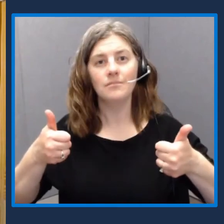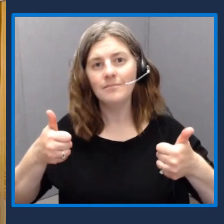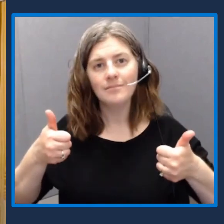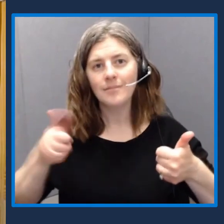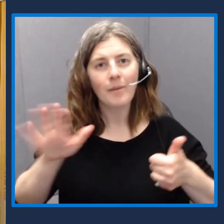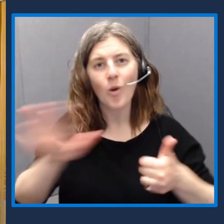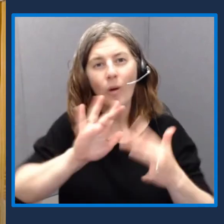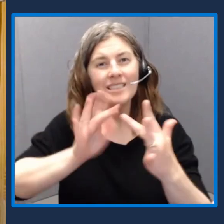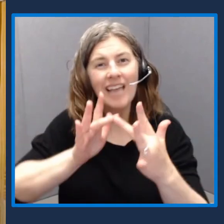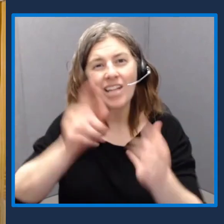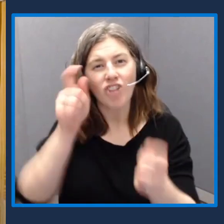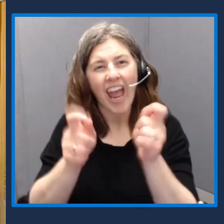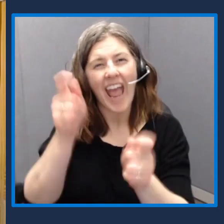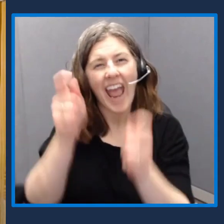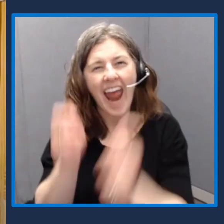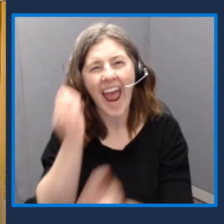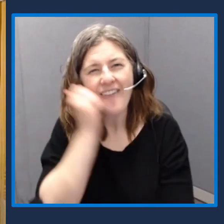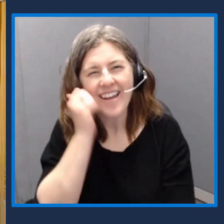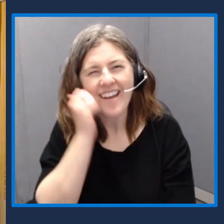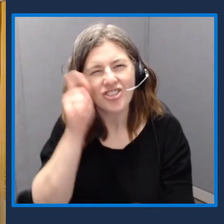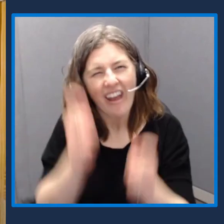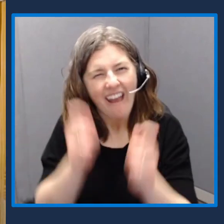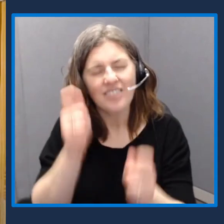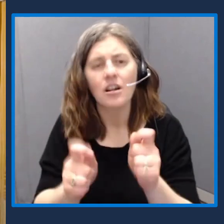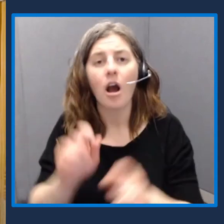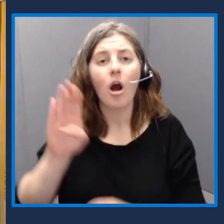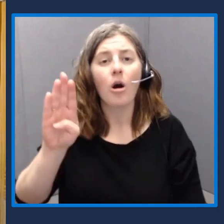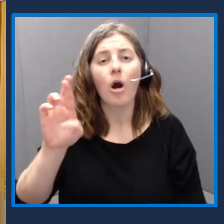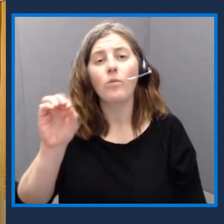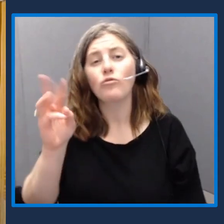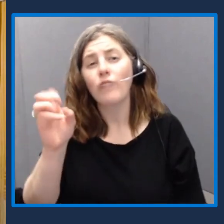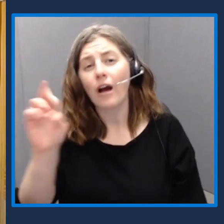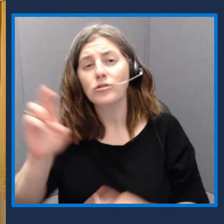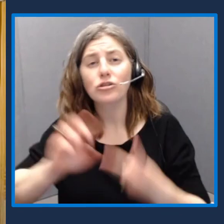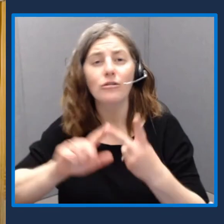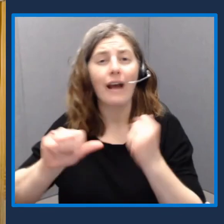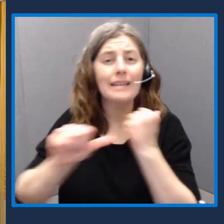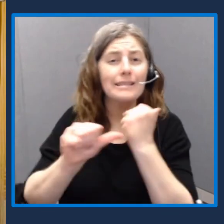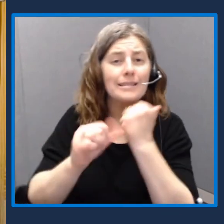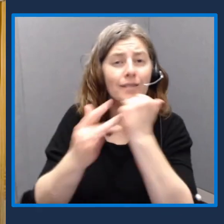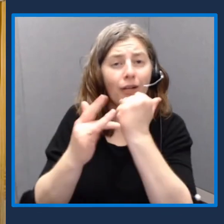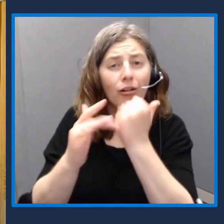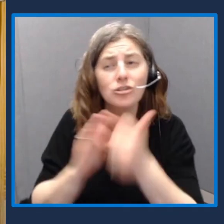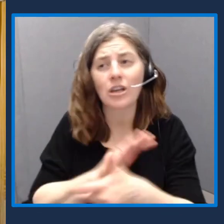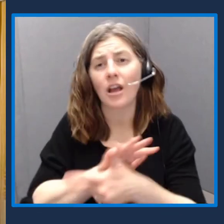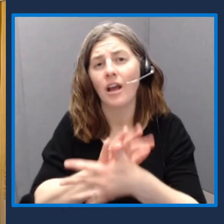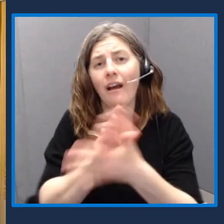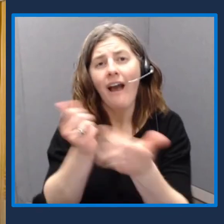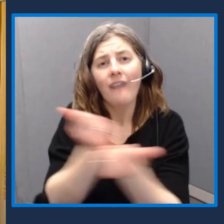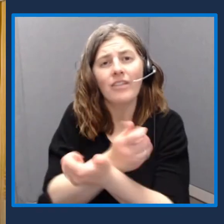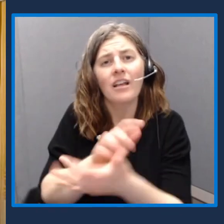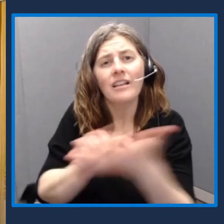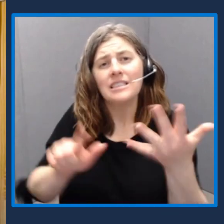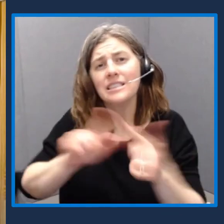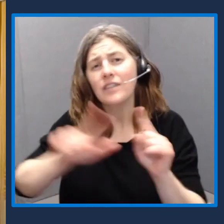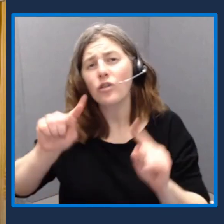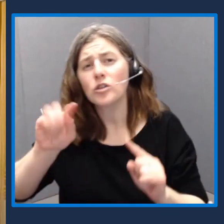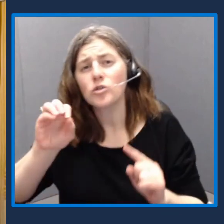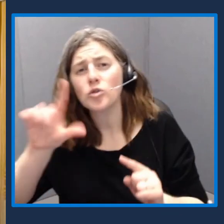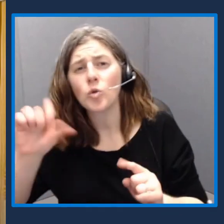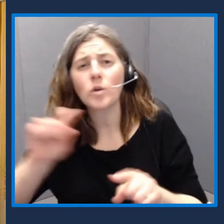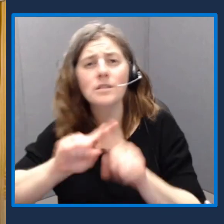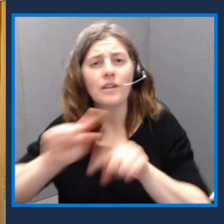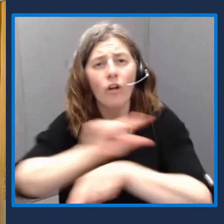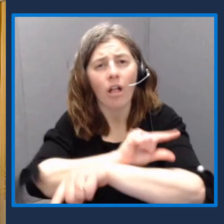is changing all the time. Everything is changing all the time. Browsers, AT, like all of the different tools and platforms that we're